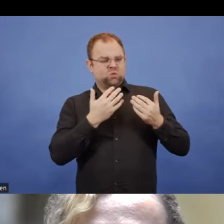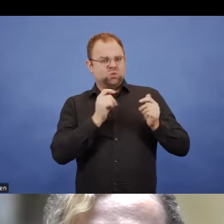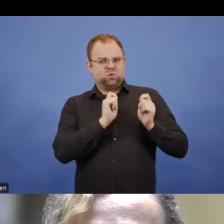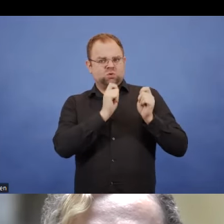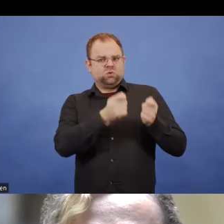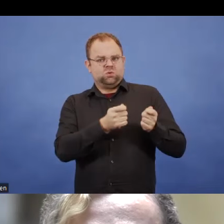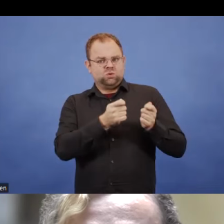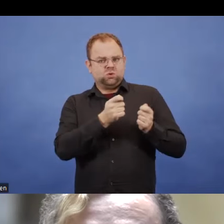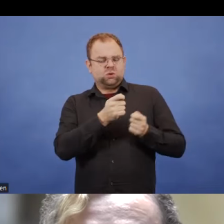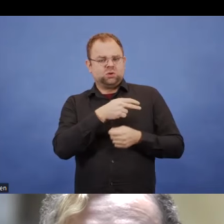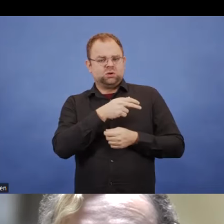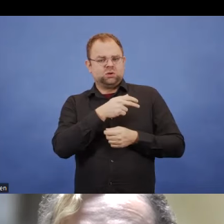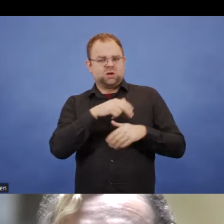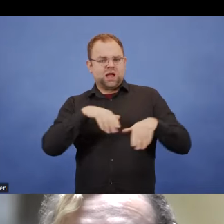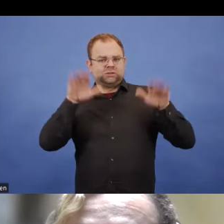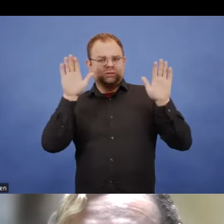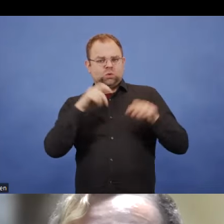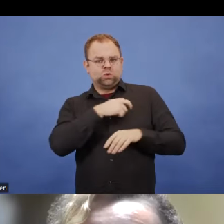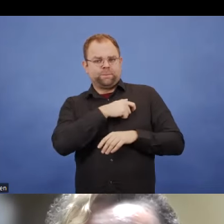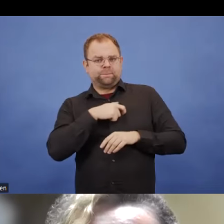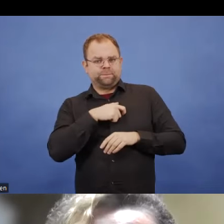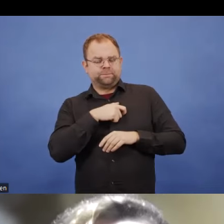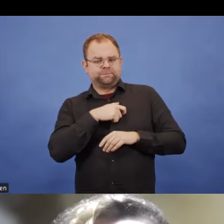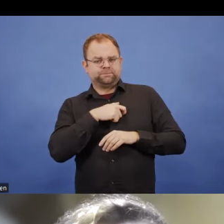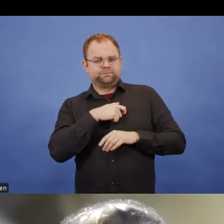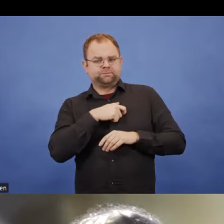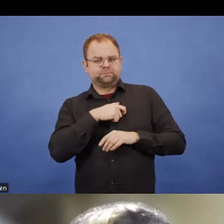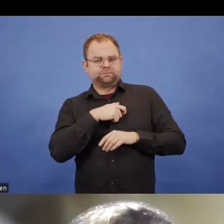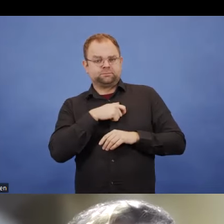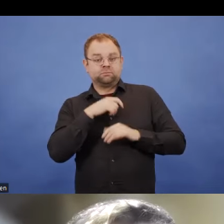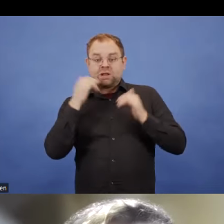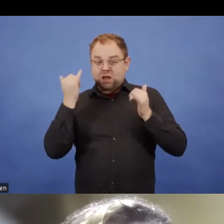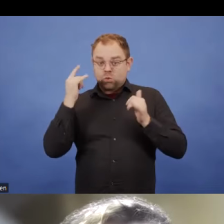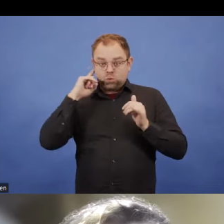you hear me well now? ¿Me pueden oír bien ahora?